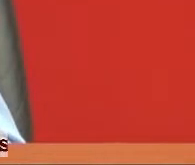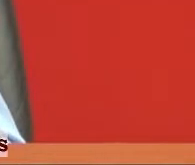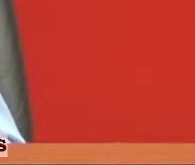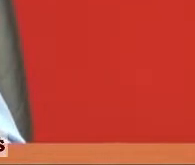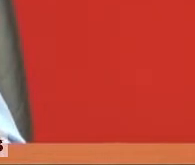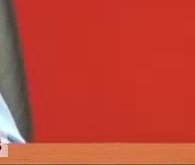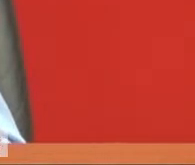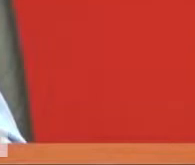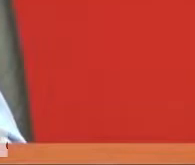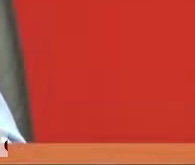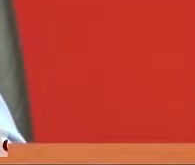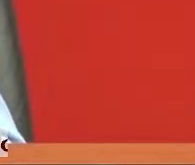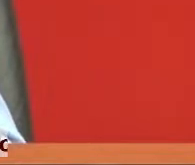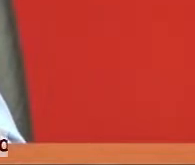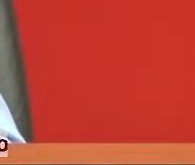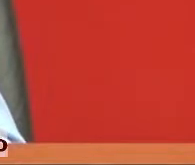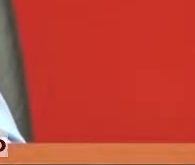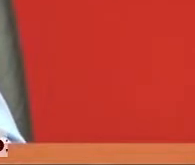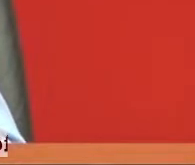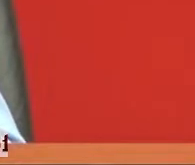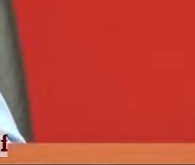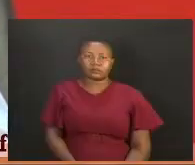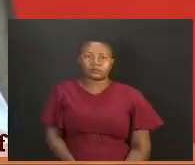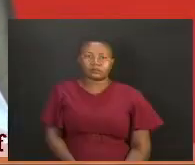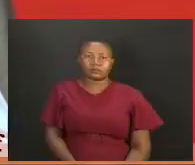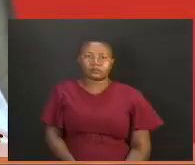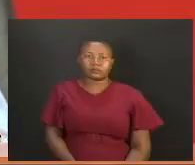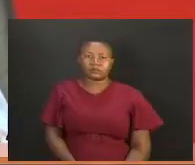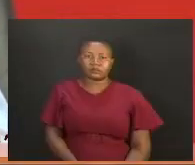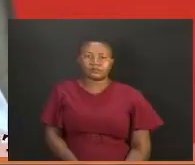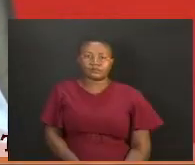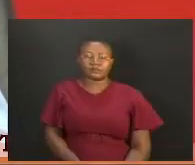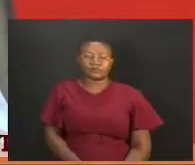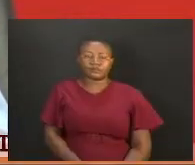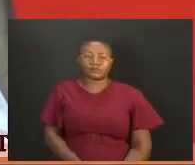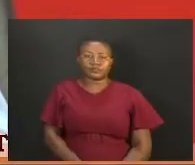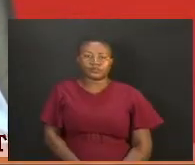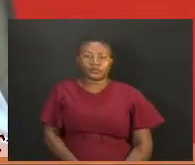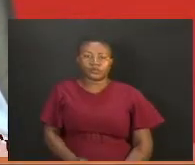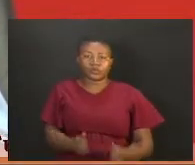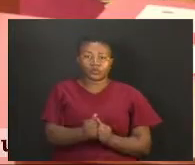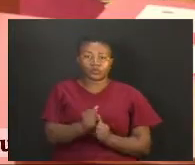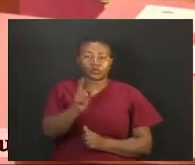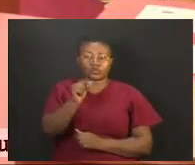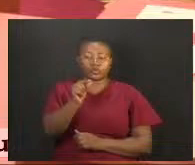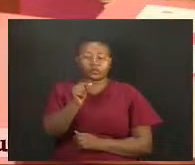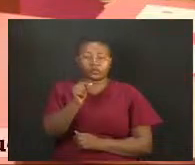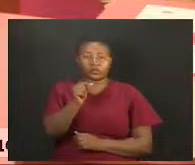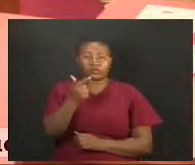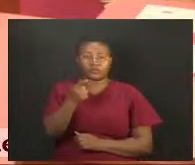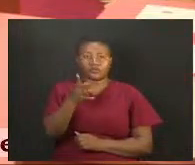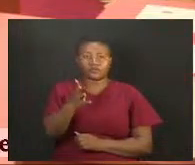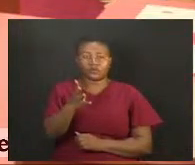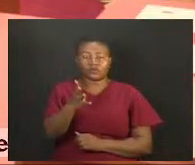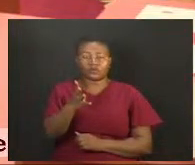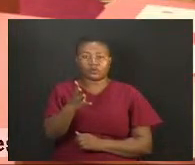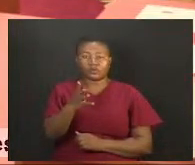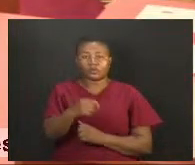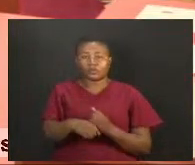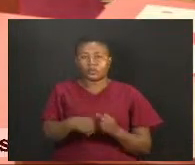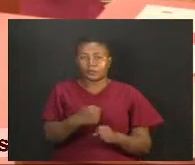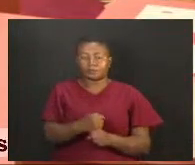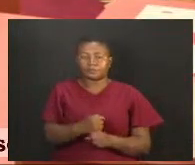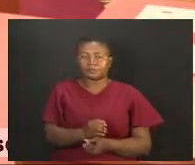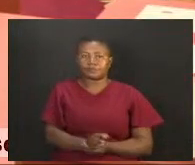on the collection and utilization of the African Union Import Levy for the 2024 fiscal year. Honorable